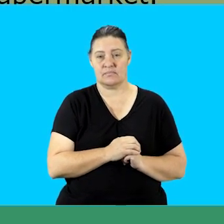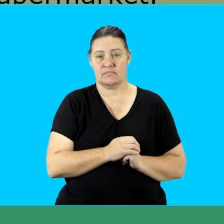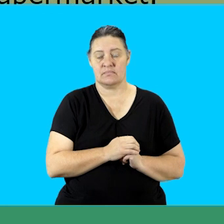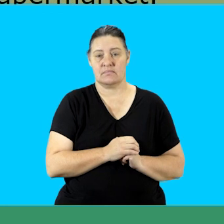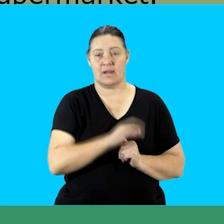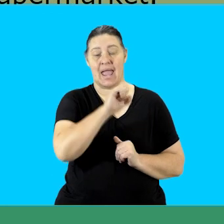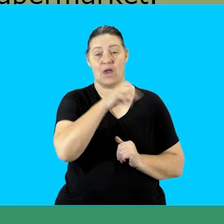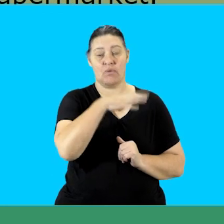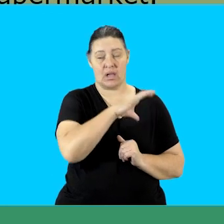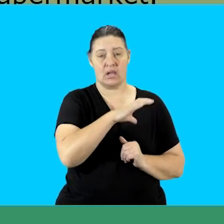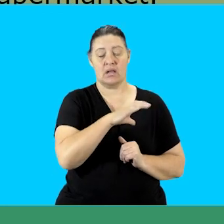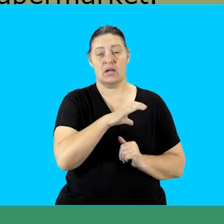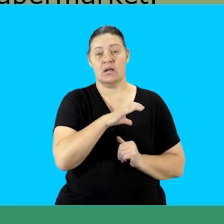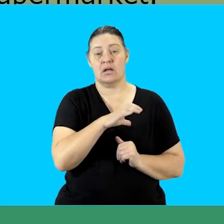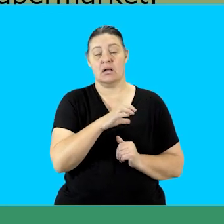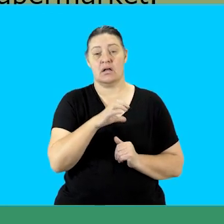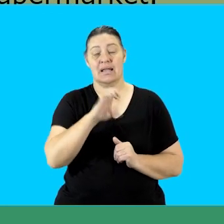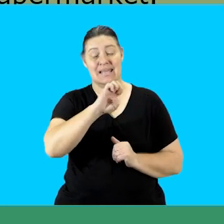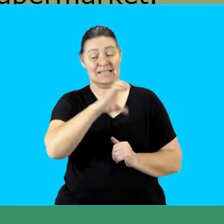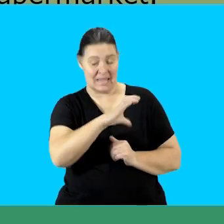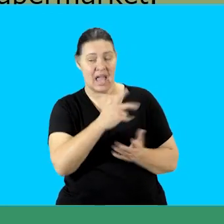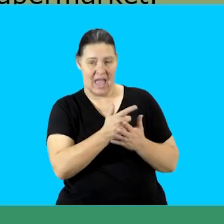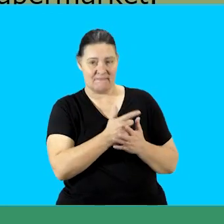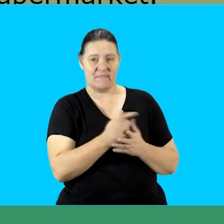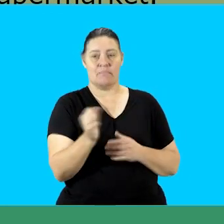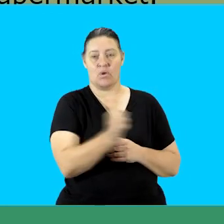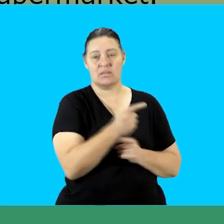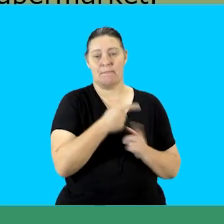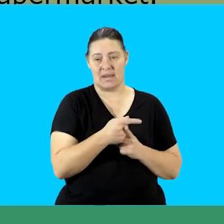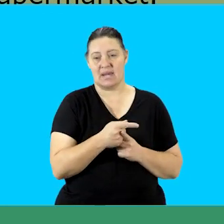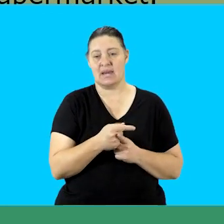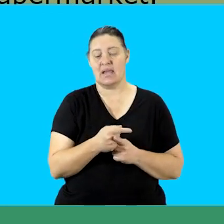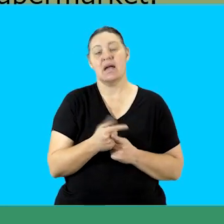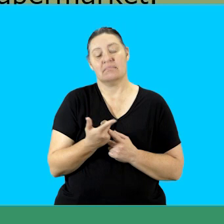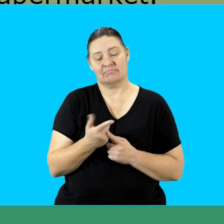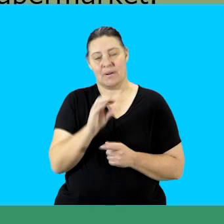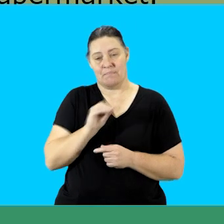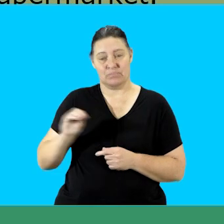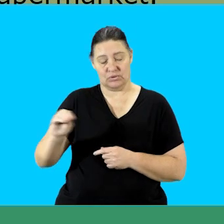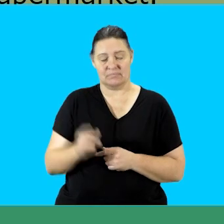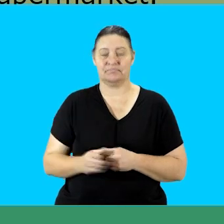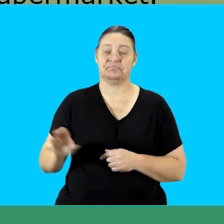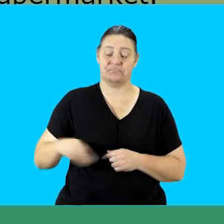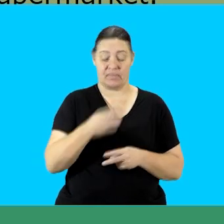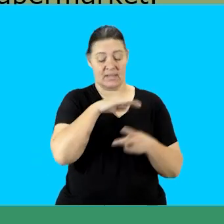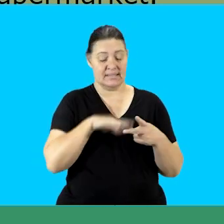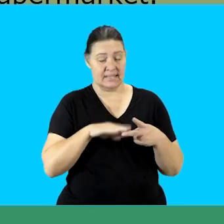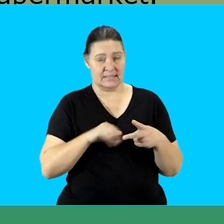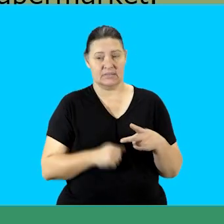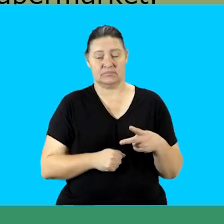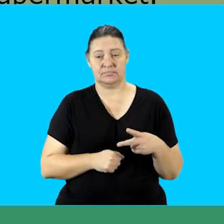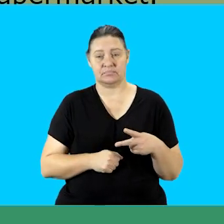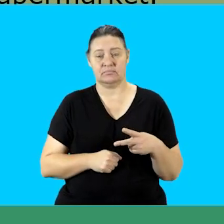So Eric's Supermarket employed a manager that lacks management skills. It's our micro environment. Then we move on.